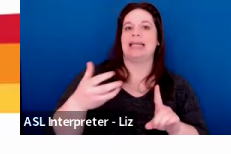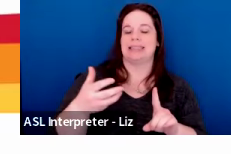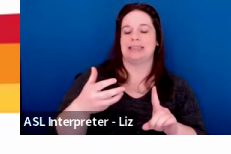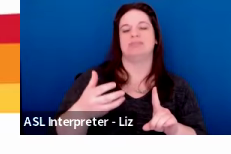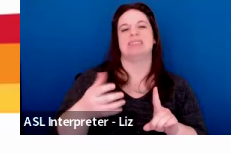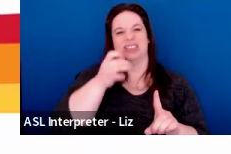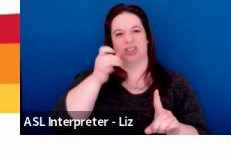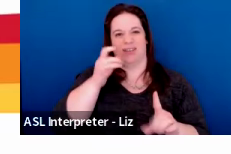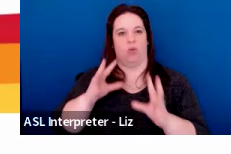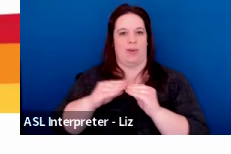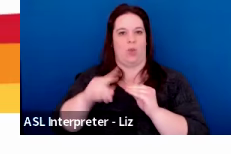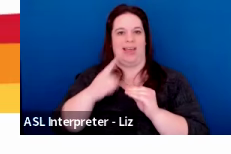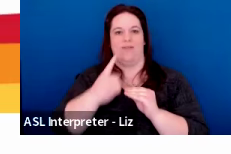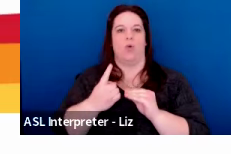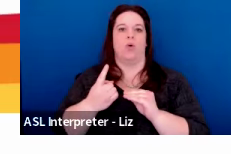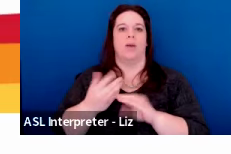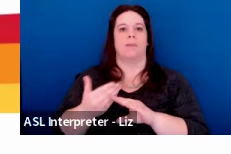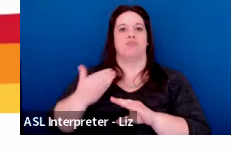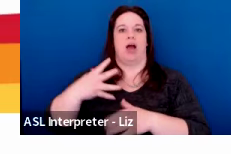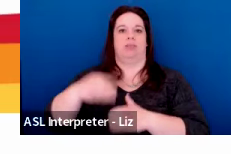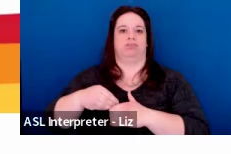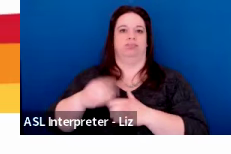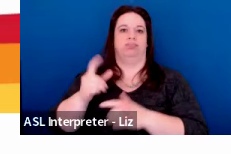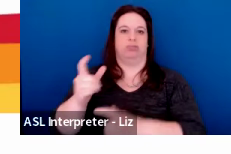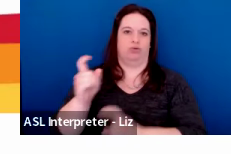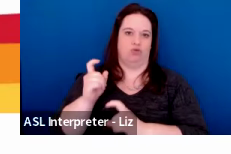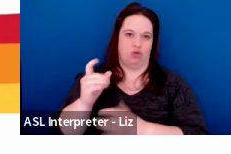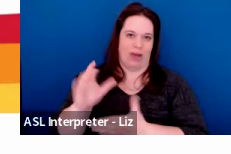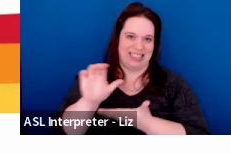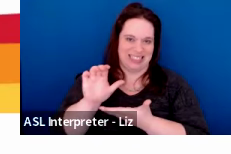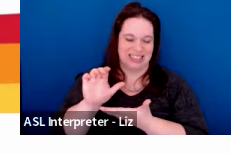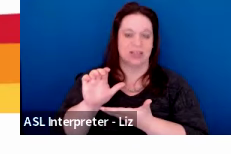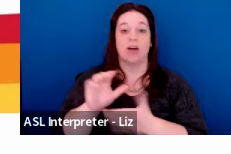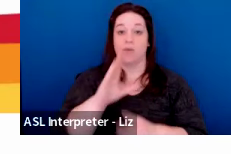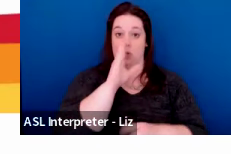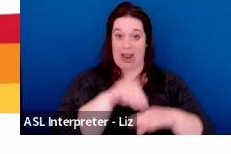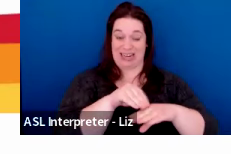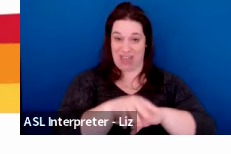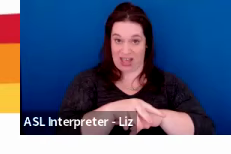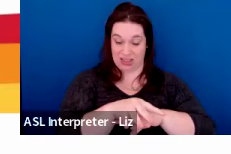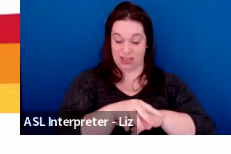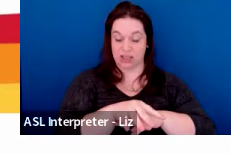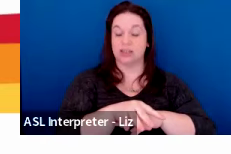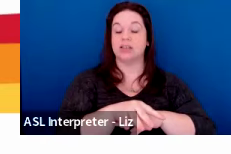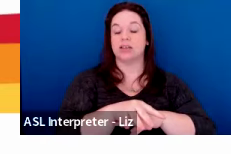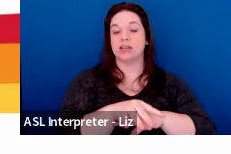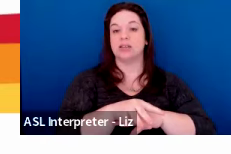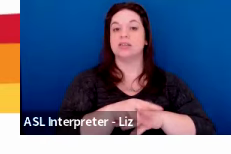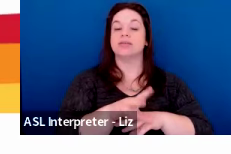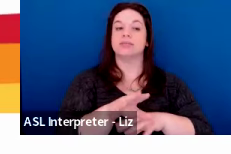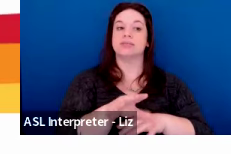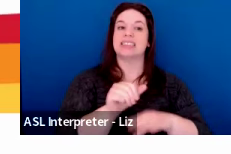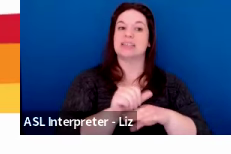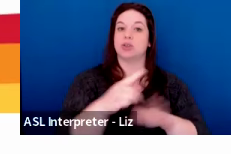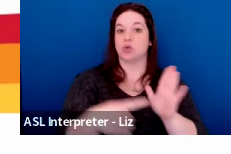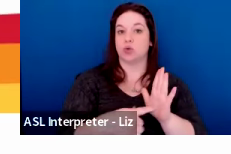webinar yesterday that's only for grantees, prior grantees. So for direct effect, the